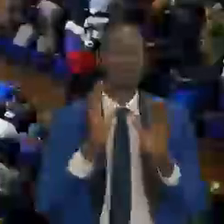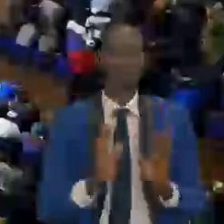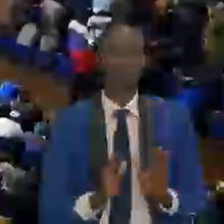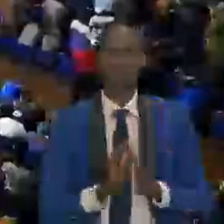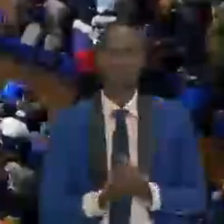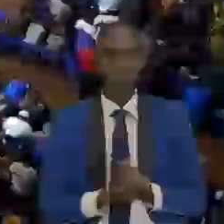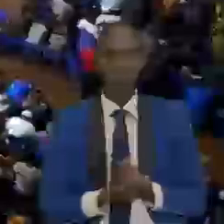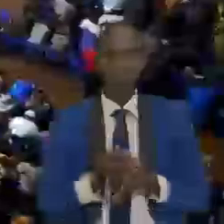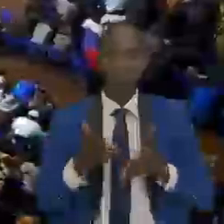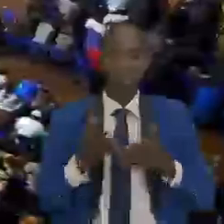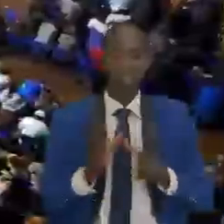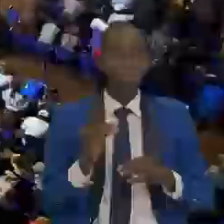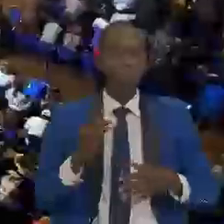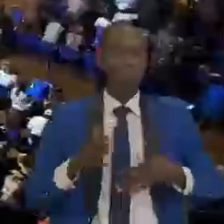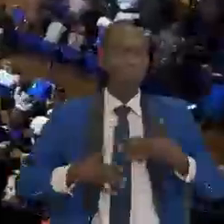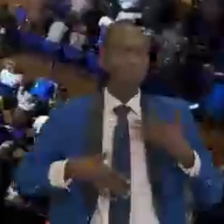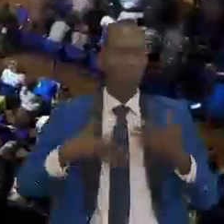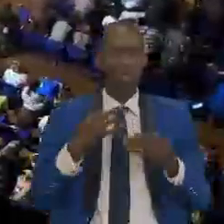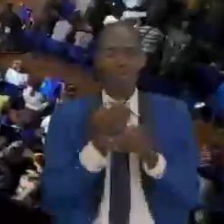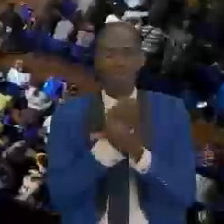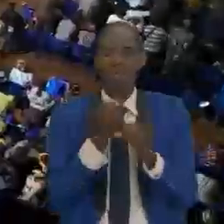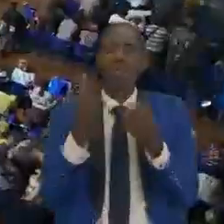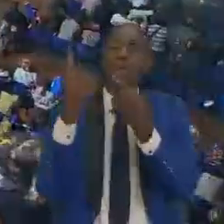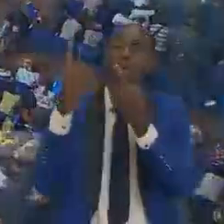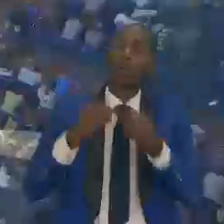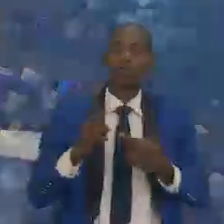Let the joy of salvation come to their heart.